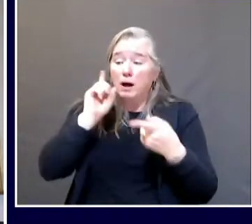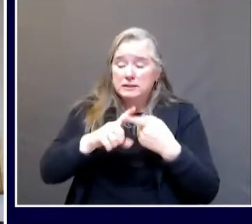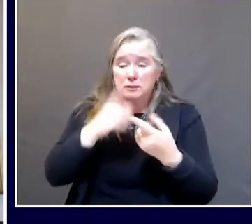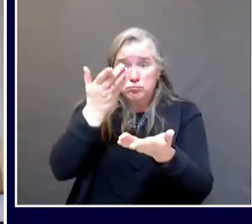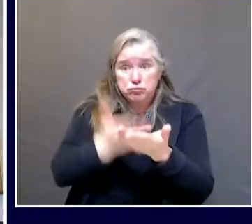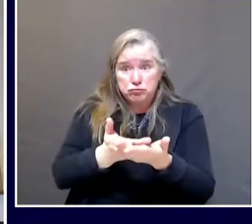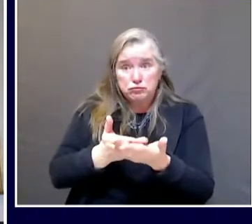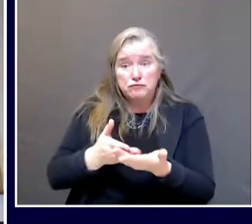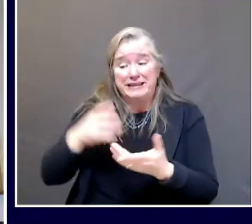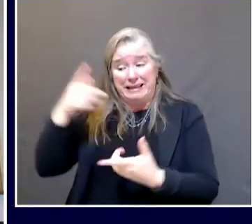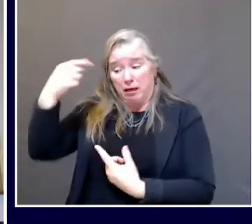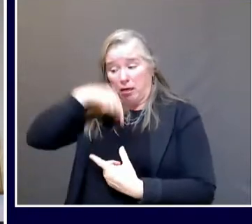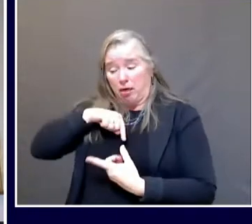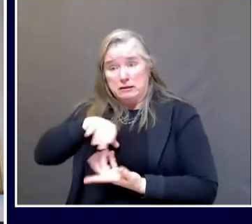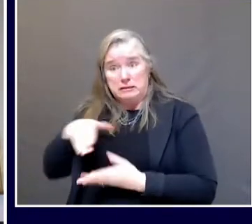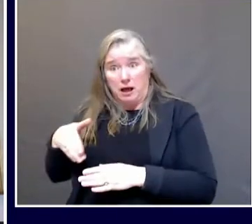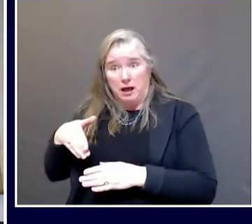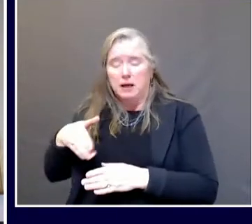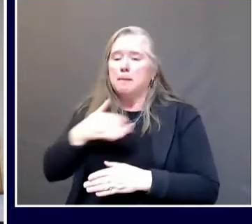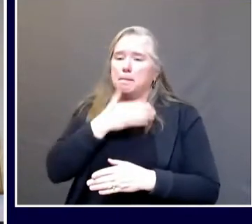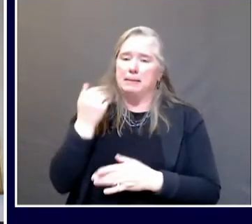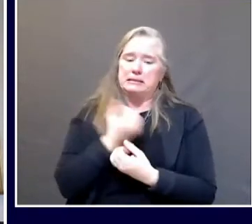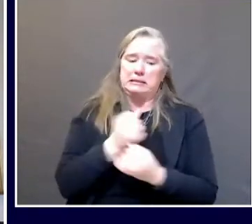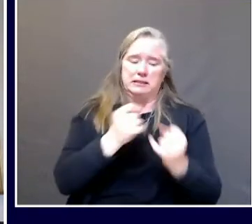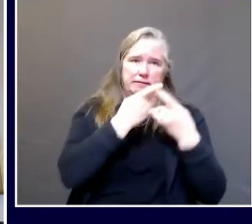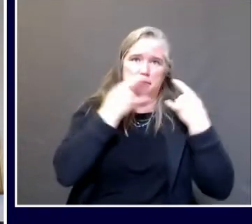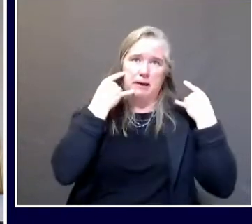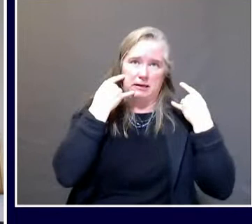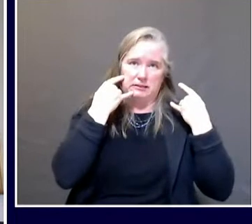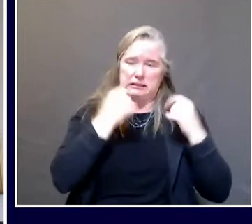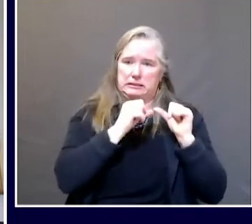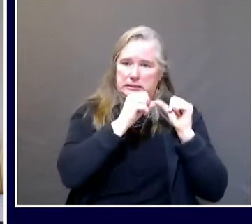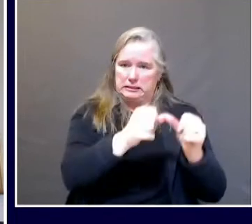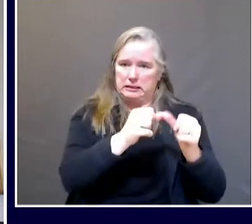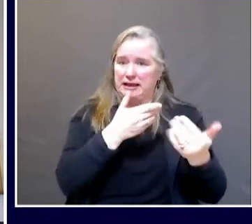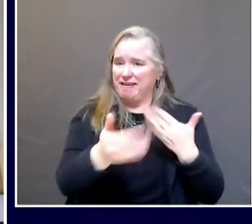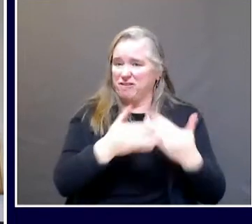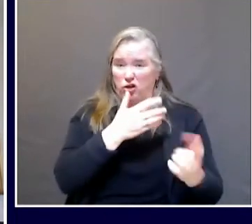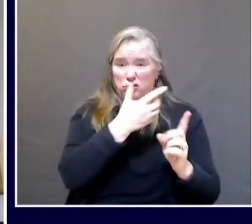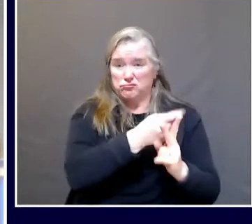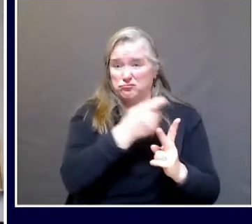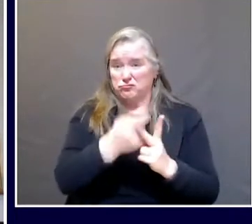Okay, thanks. I'm going to turn to Patrick Whittle next.